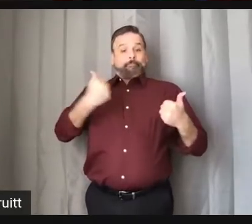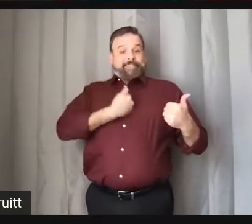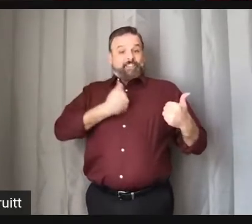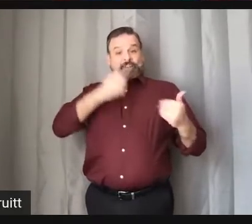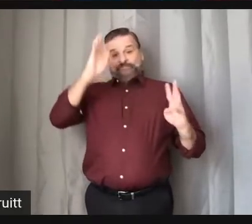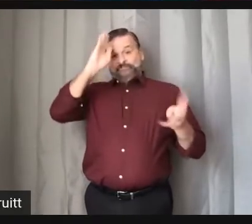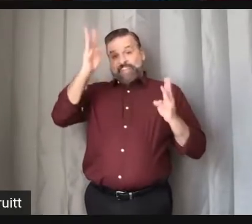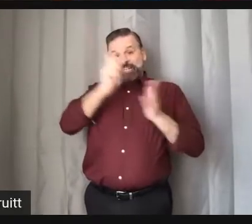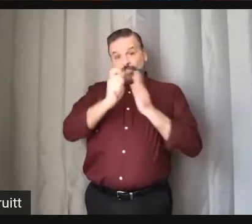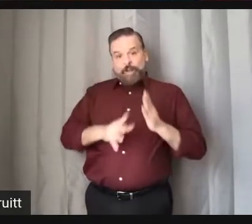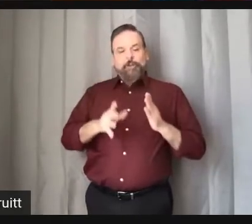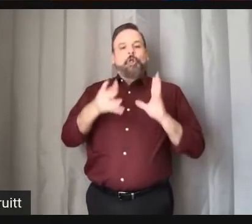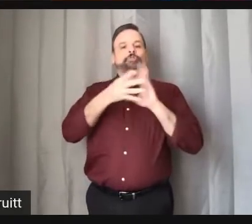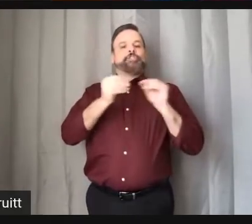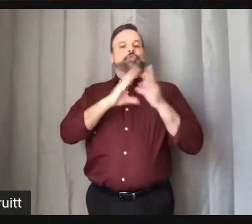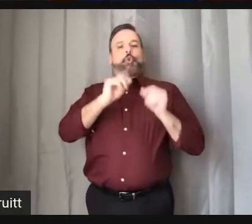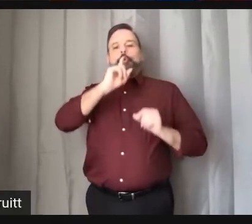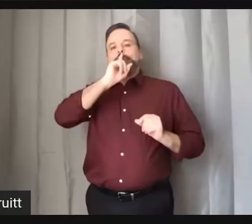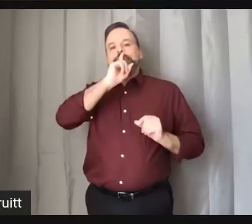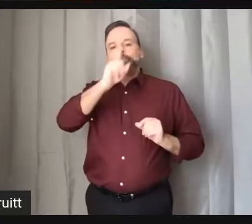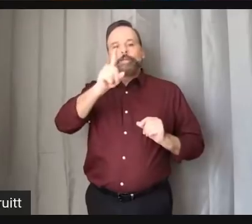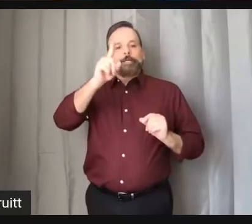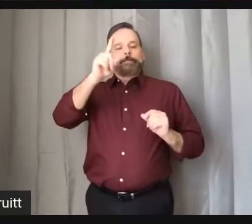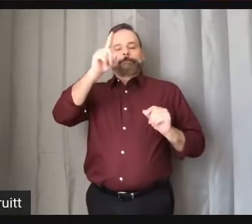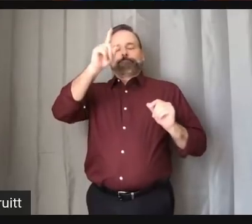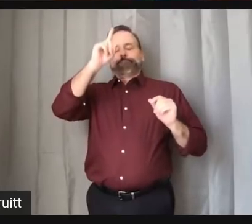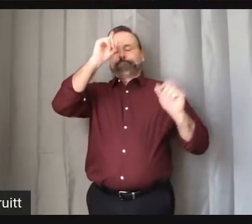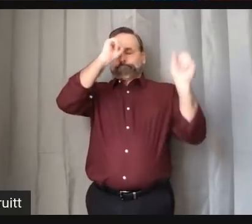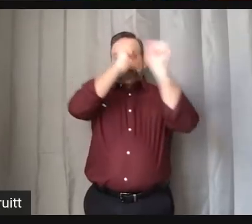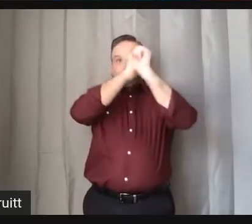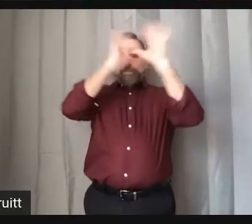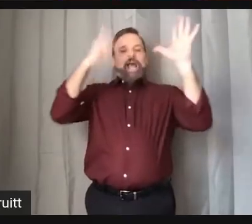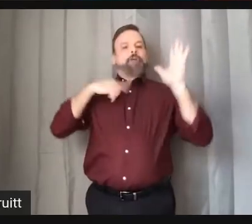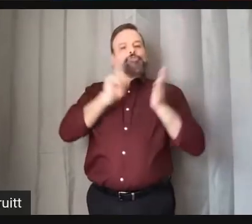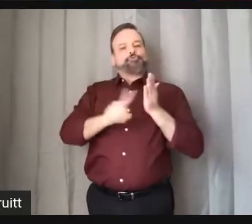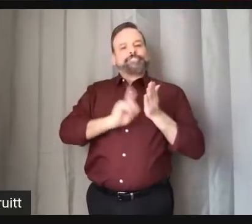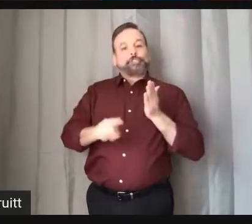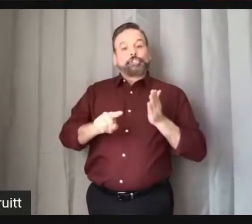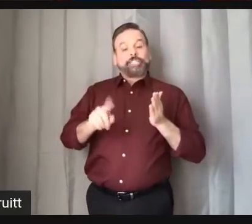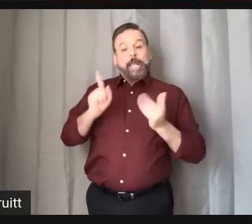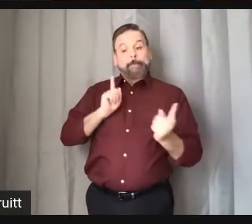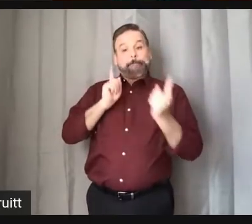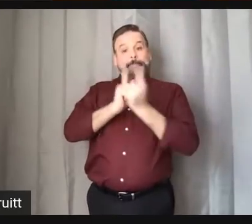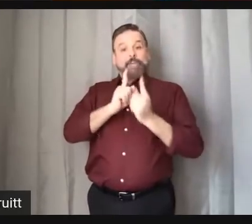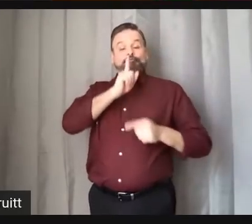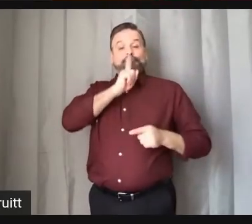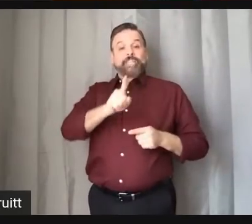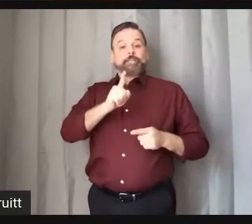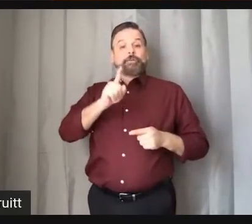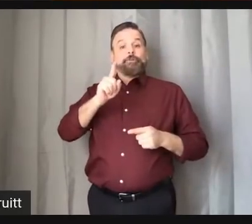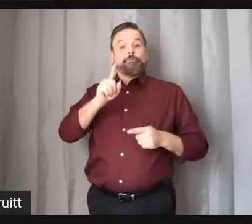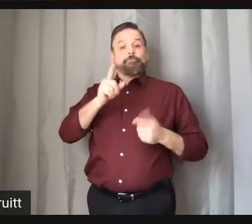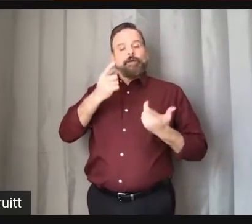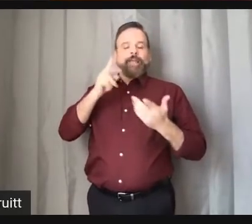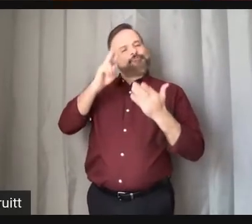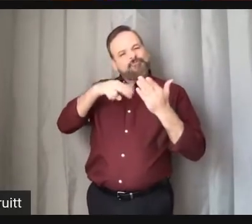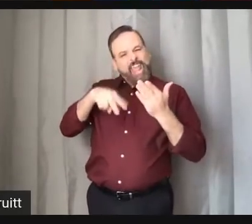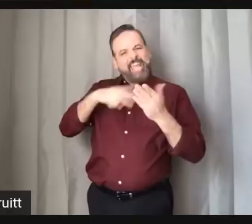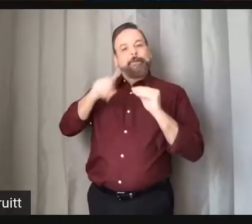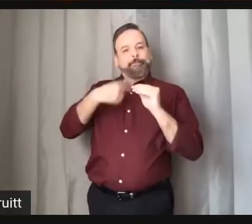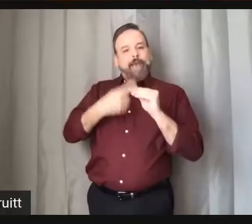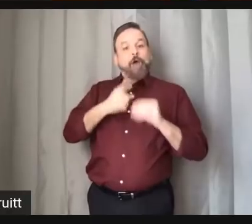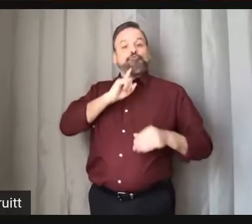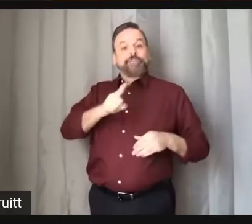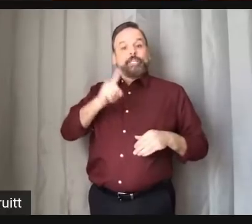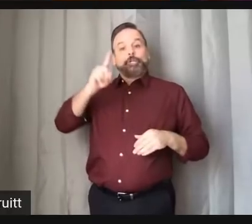life when I was researching and I came across this group of real life Cuban sisters who were left in an orphanage in